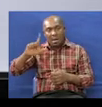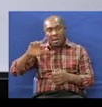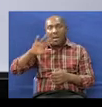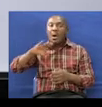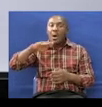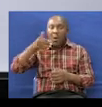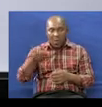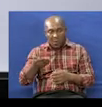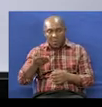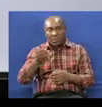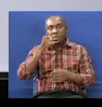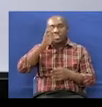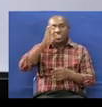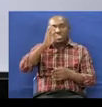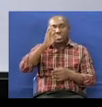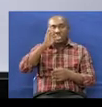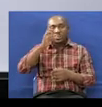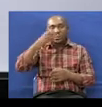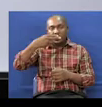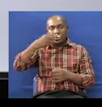is called barrel